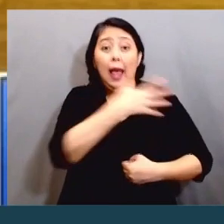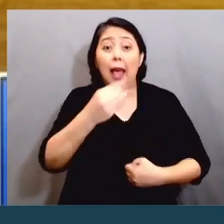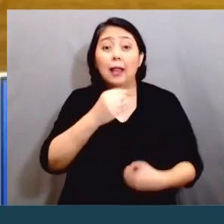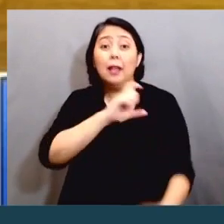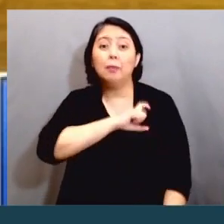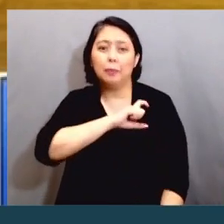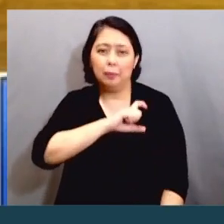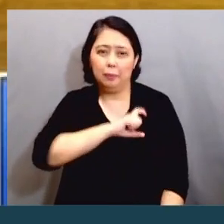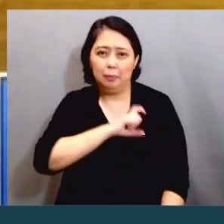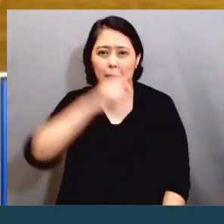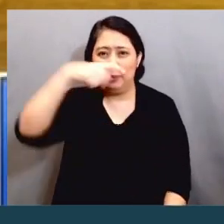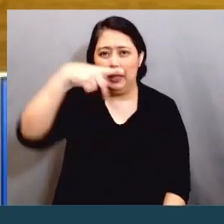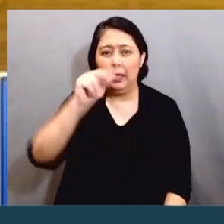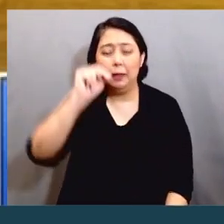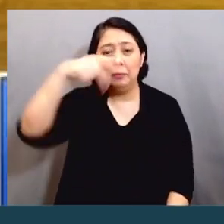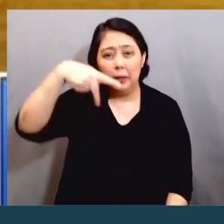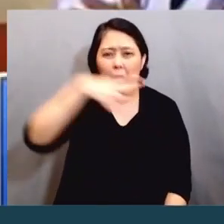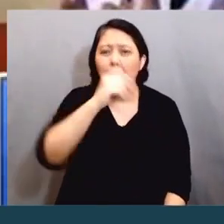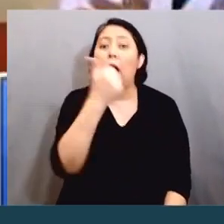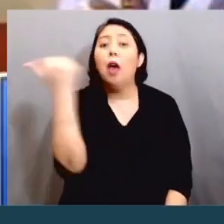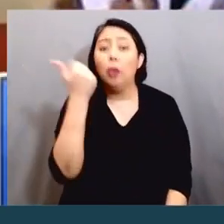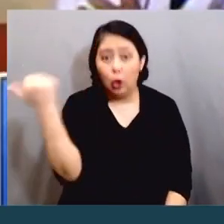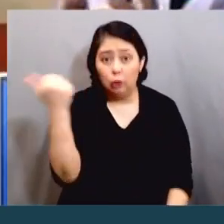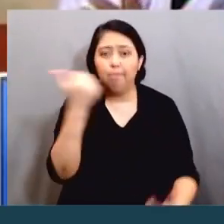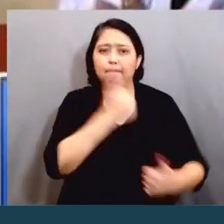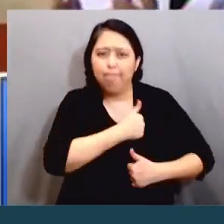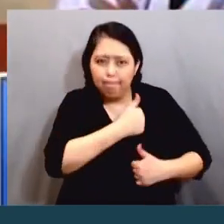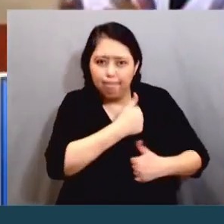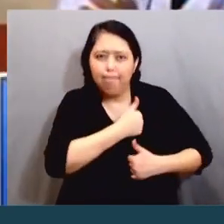other armed services.